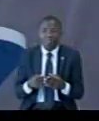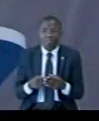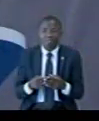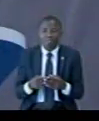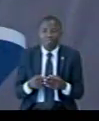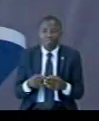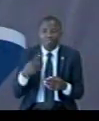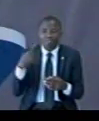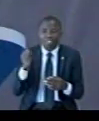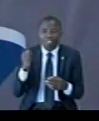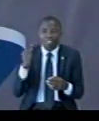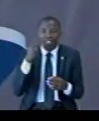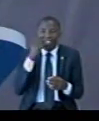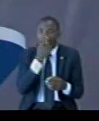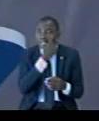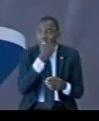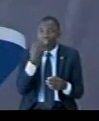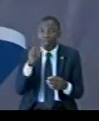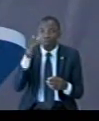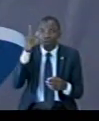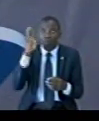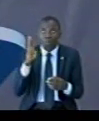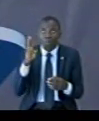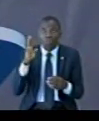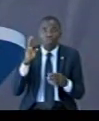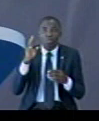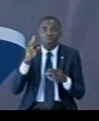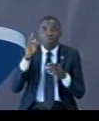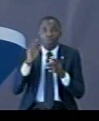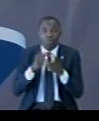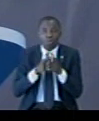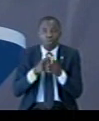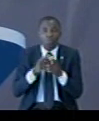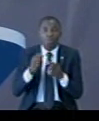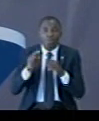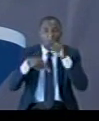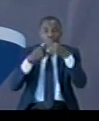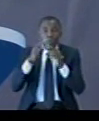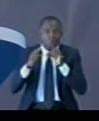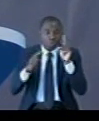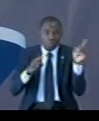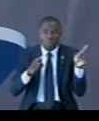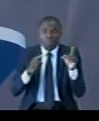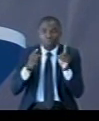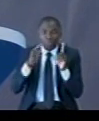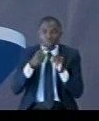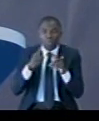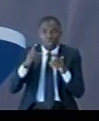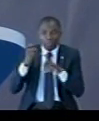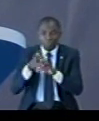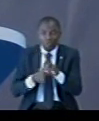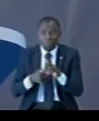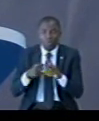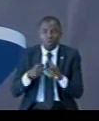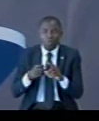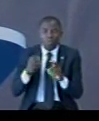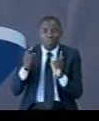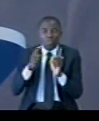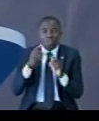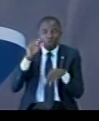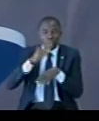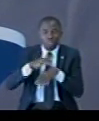the eyes of God run to and fro in the earth to show